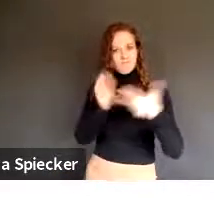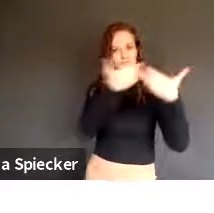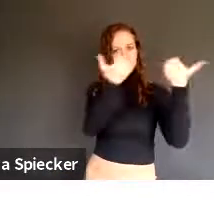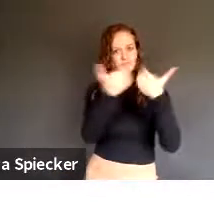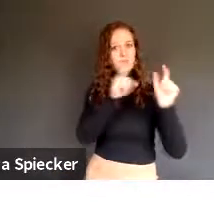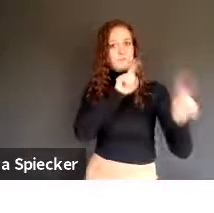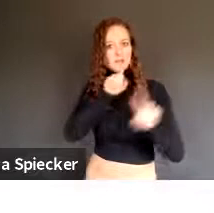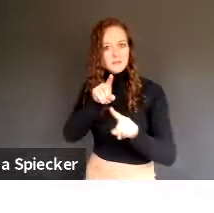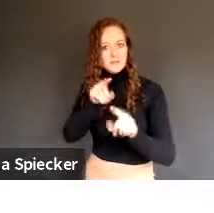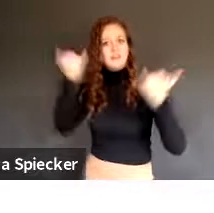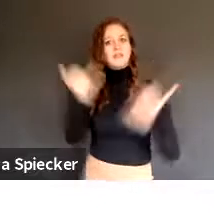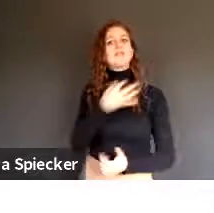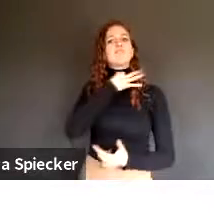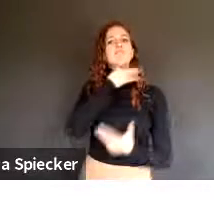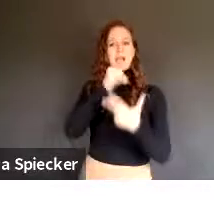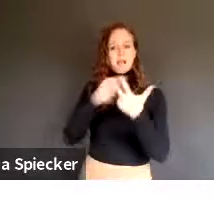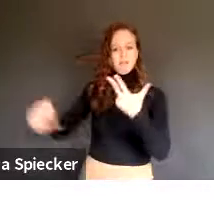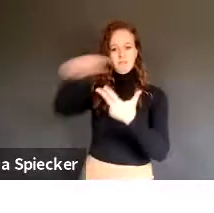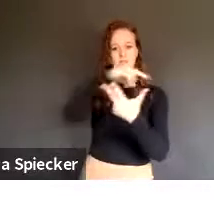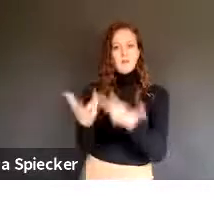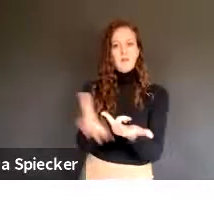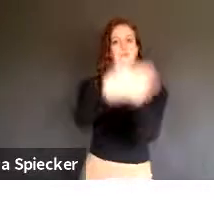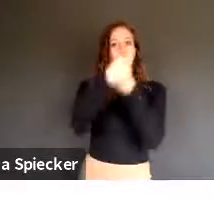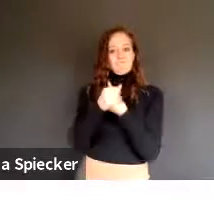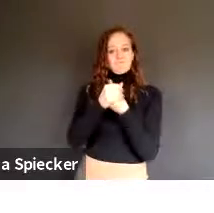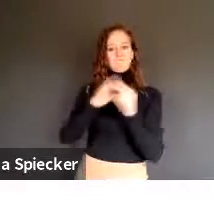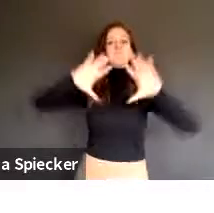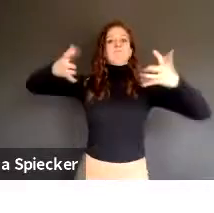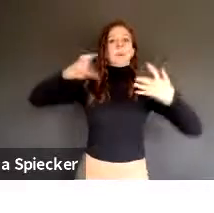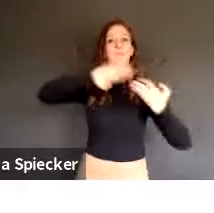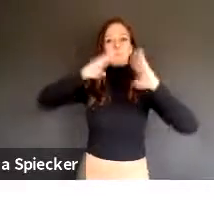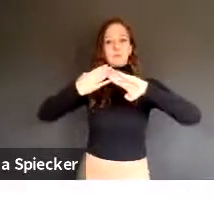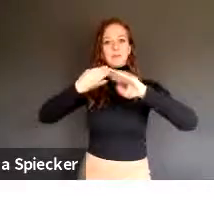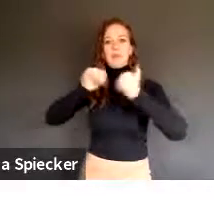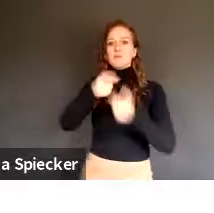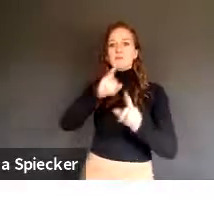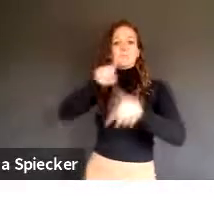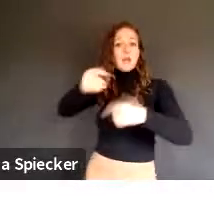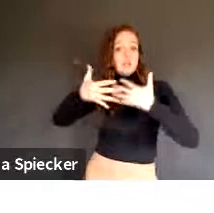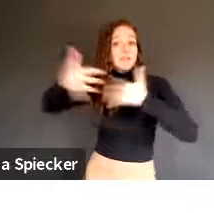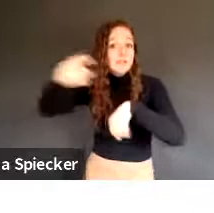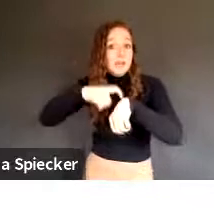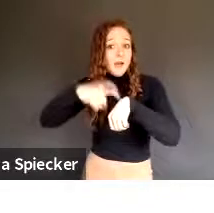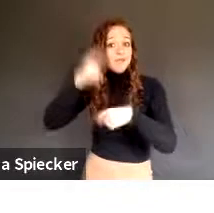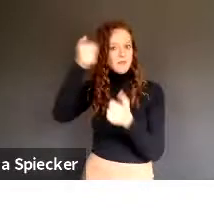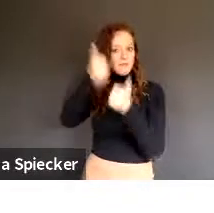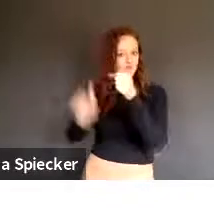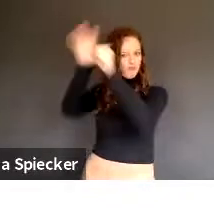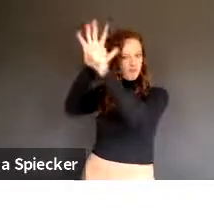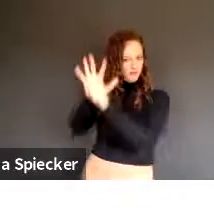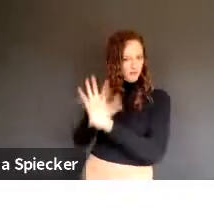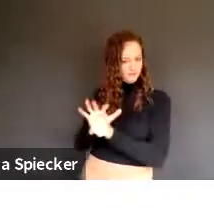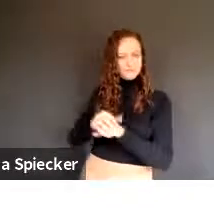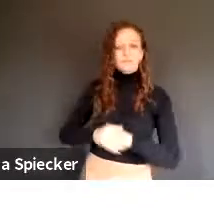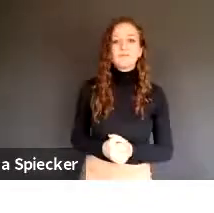So we just looked at each species individually and how they responded. Now let's look at the community as a whole. So zooming out to